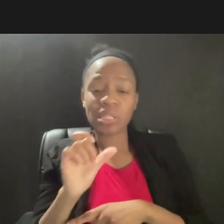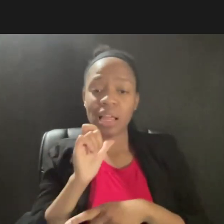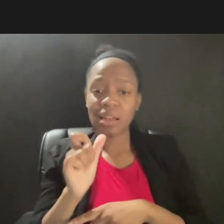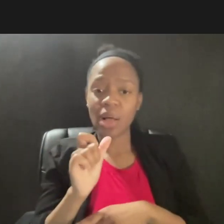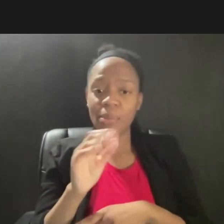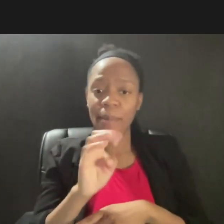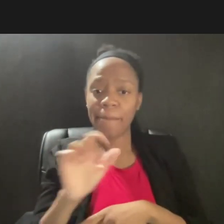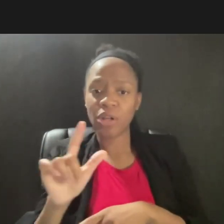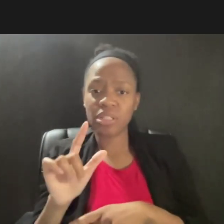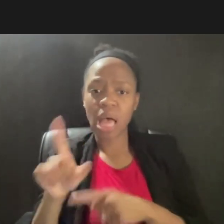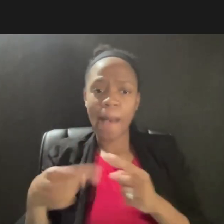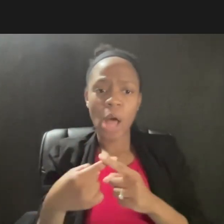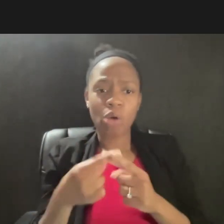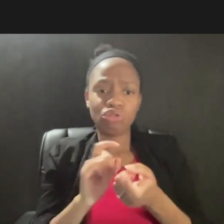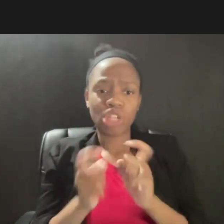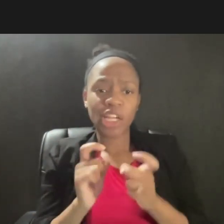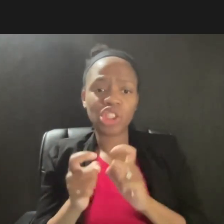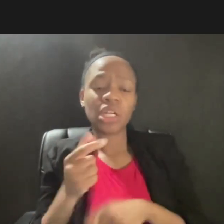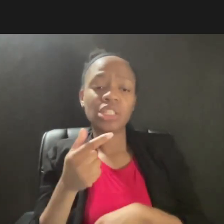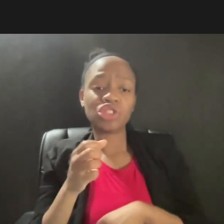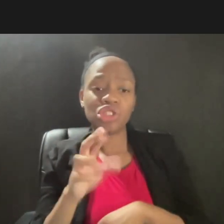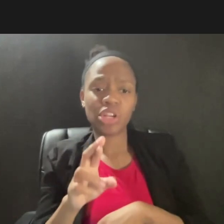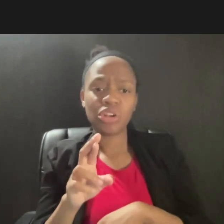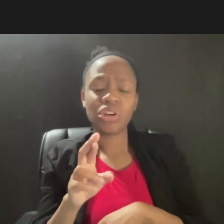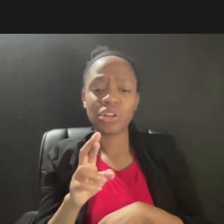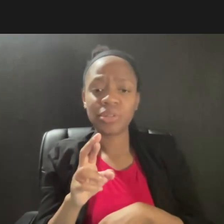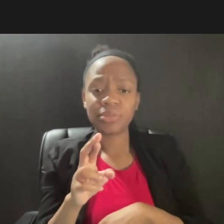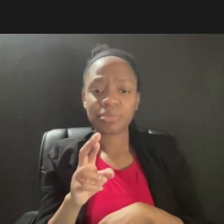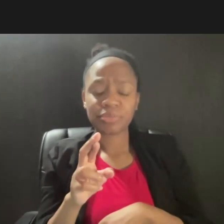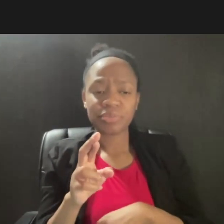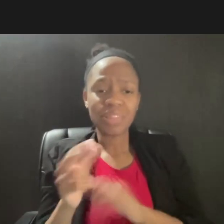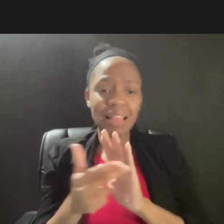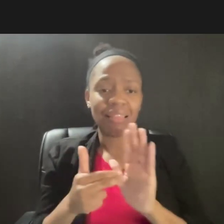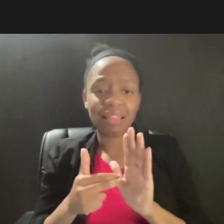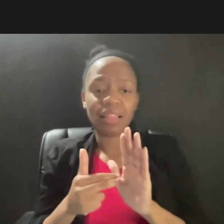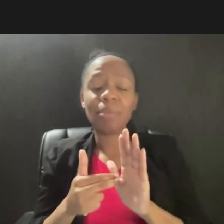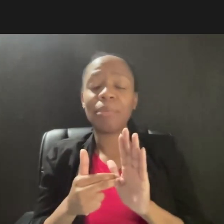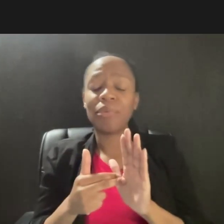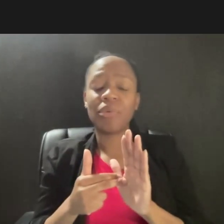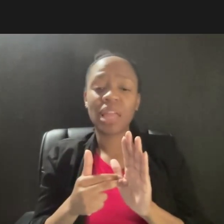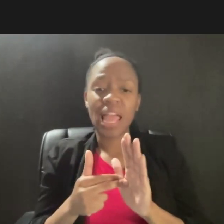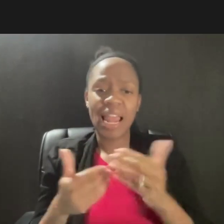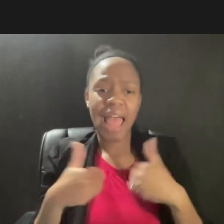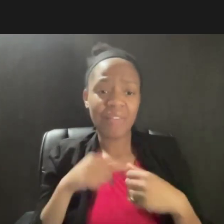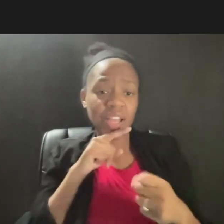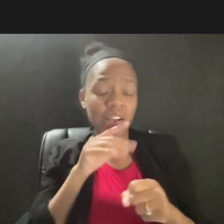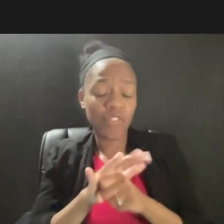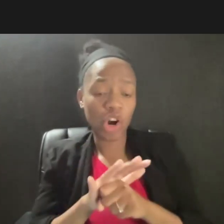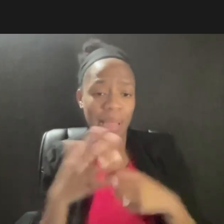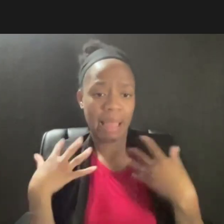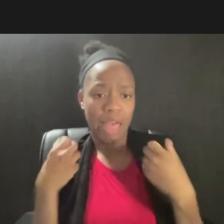change one's gender marker and being able to have affirming health care, because every person has some type of health